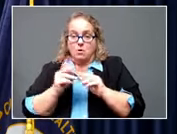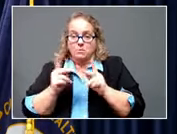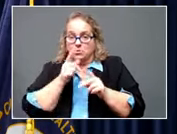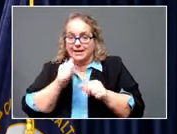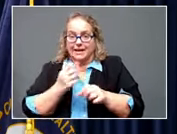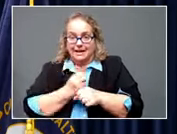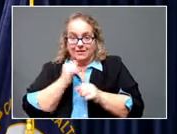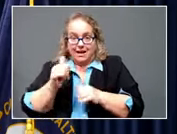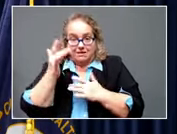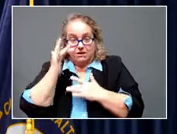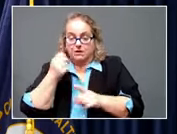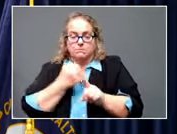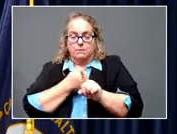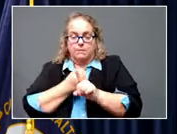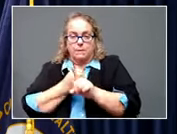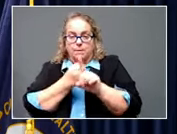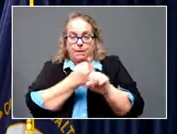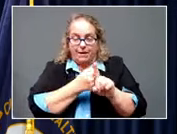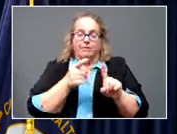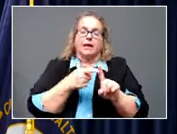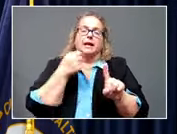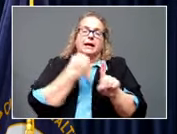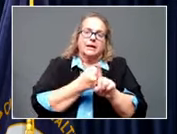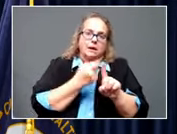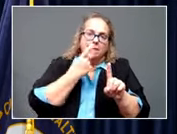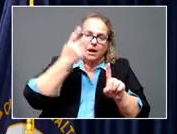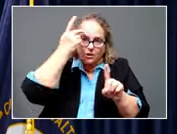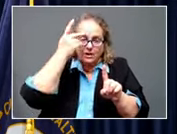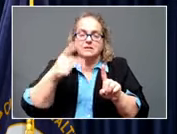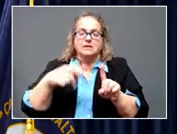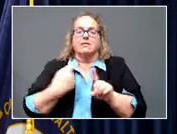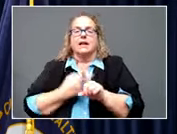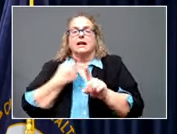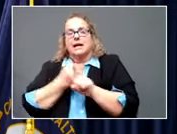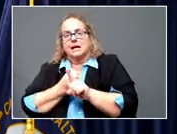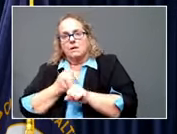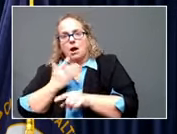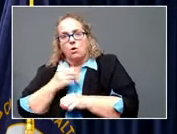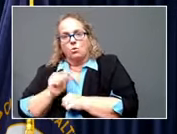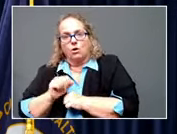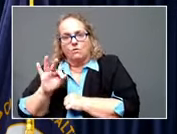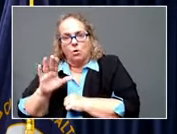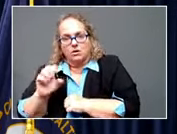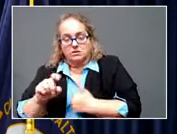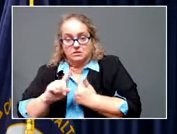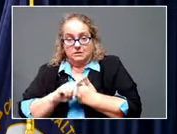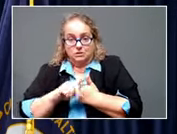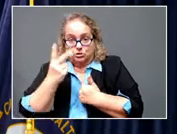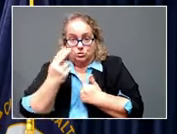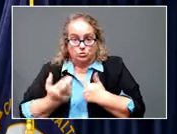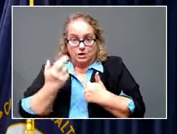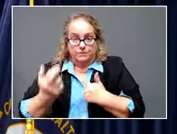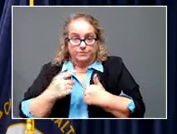hits their parents, and that impacts the workforce significantly too. So my two recommendations are, number one, set up a program where you